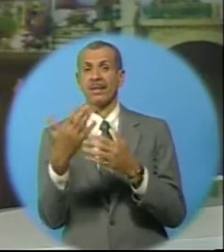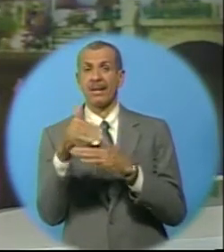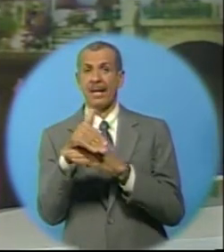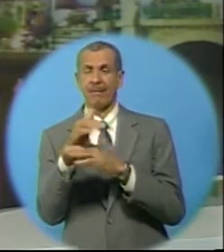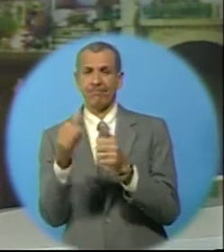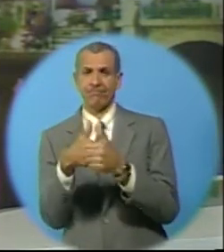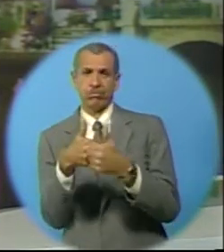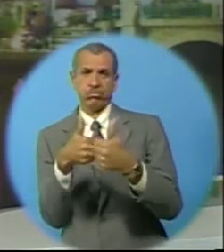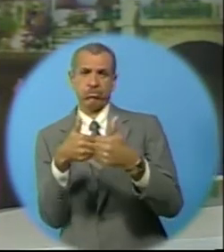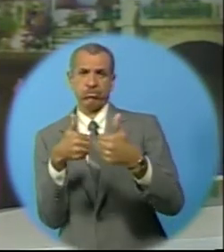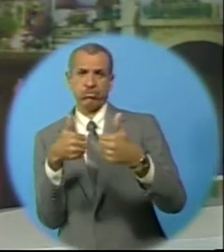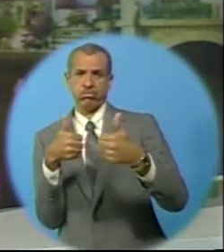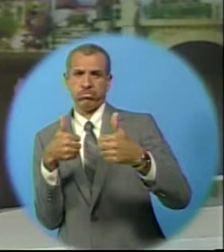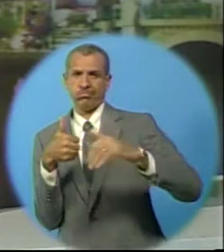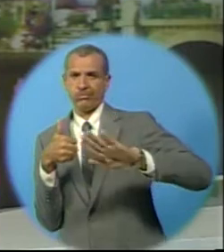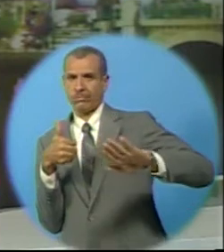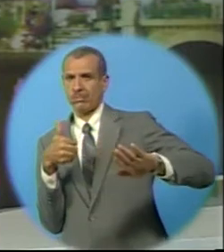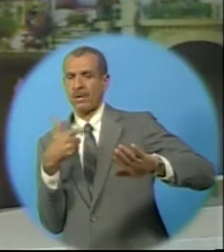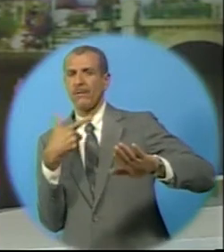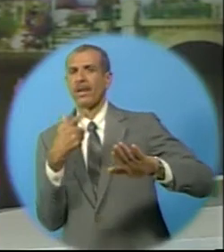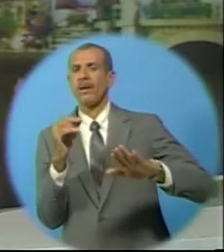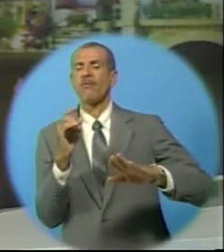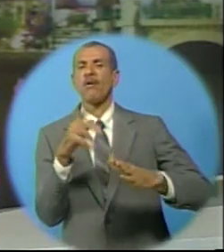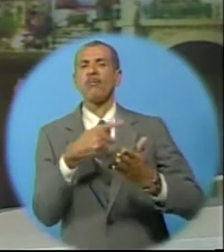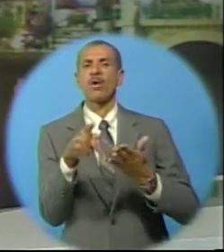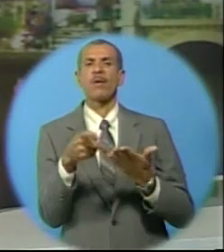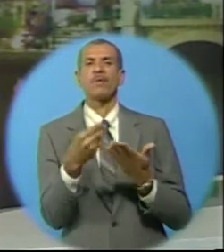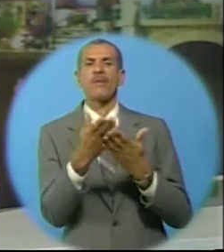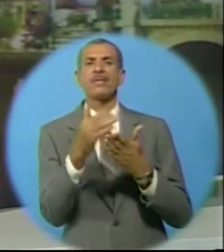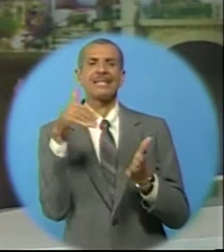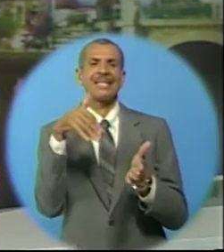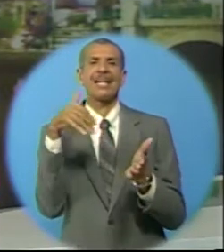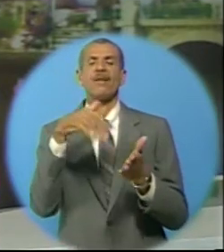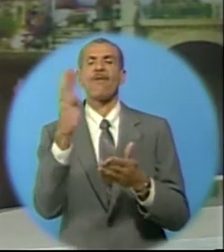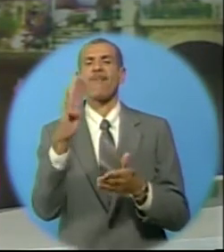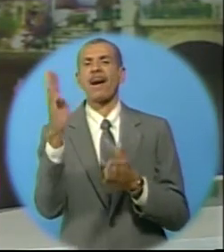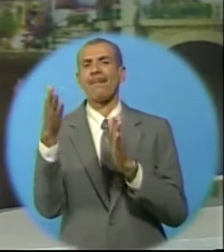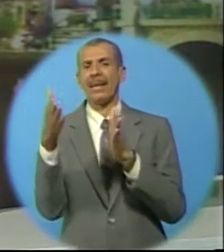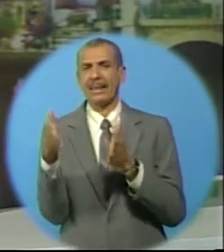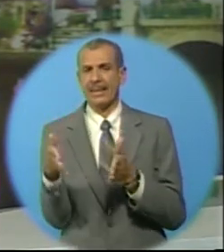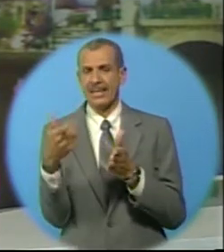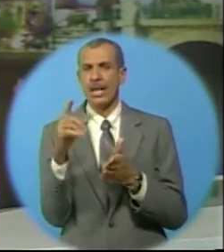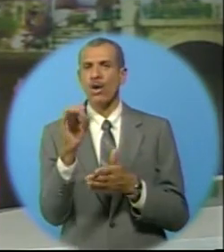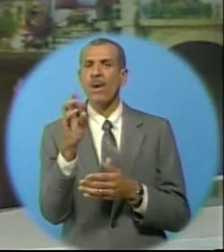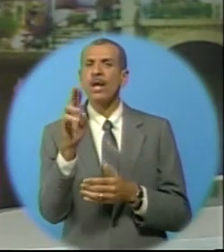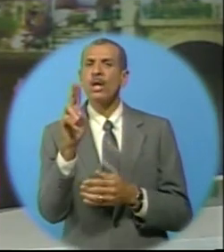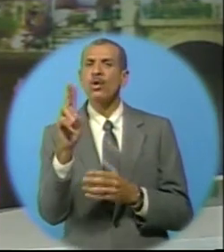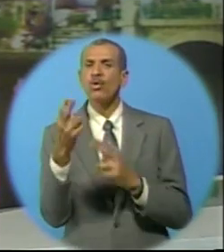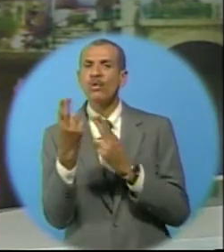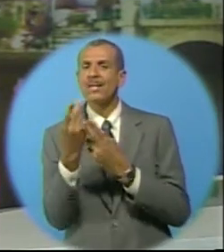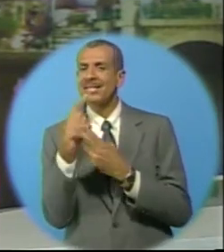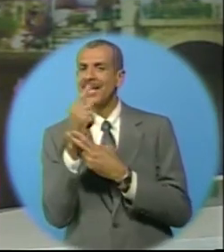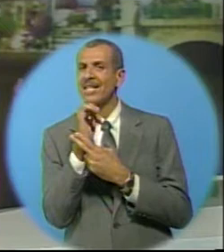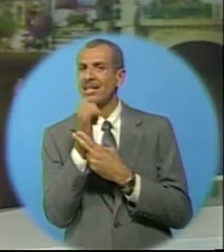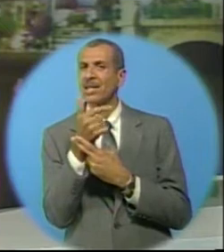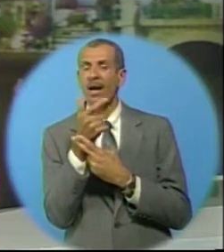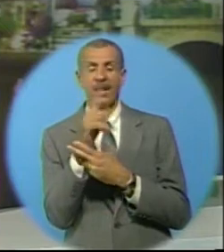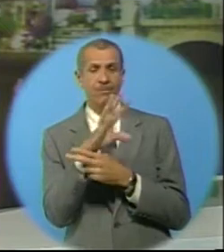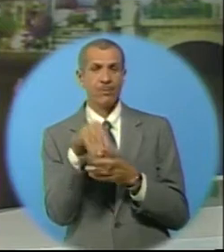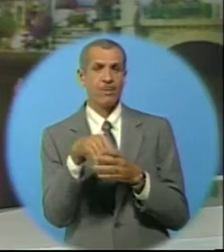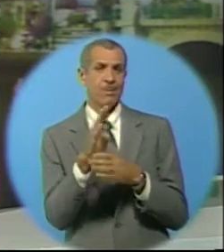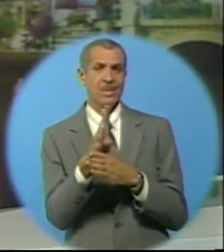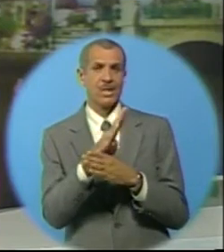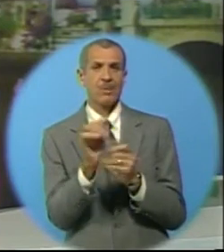Swan Street organization that has been offering programs of study to Barbadians. The credit union says it is not in business with